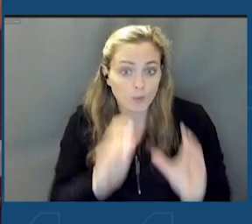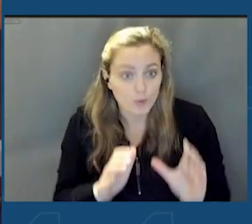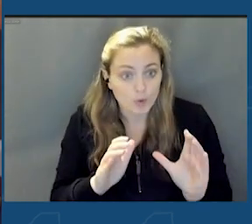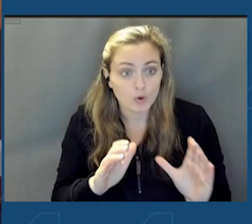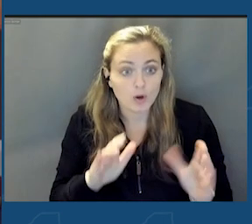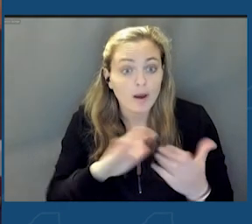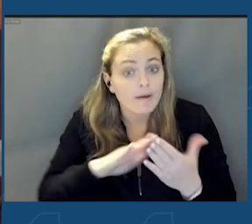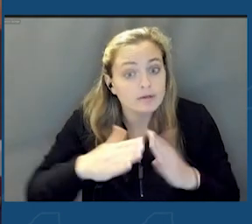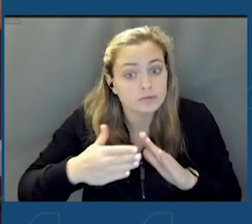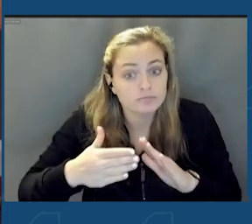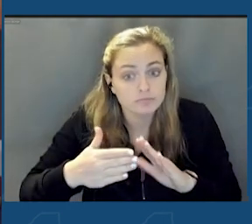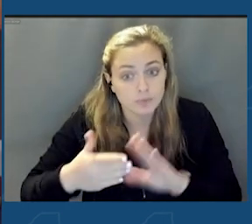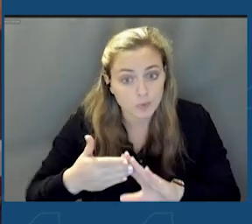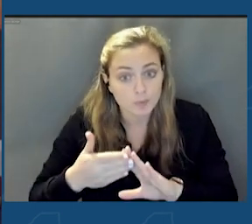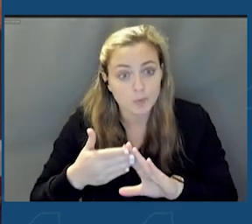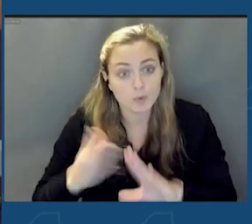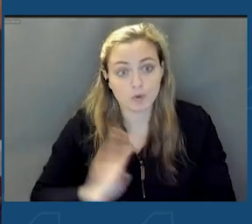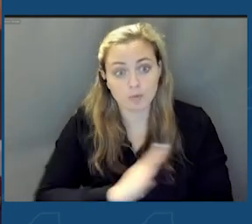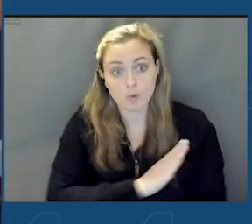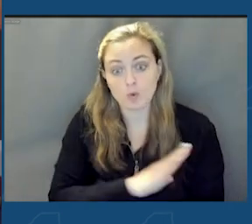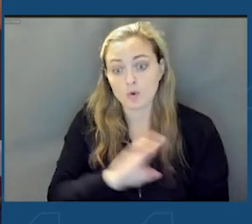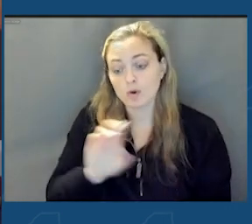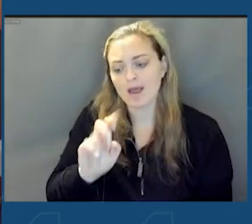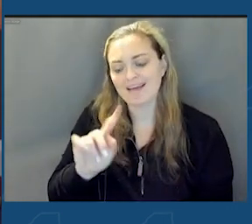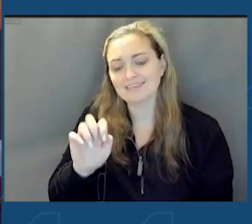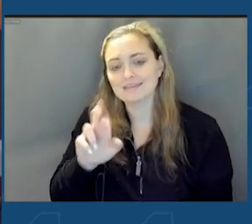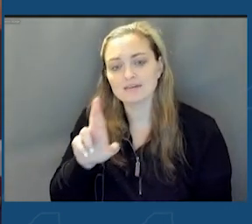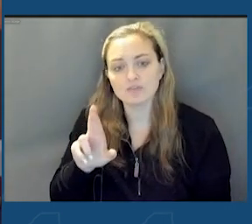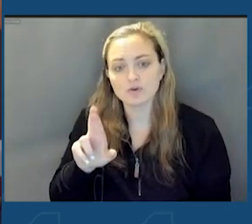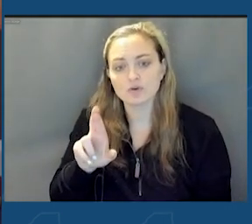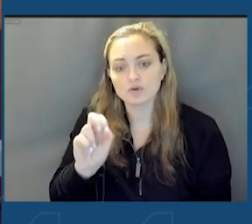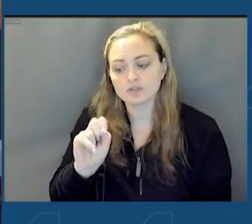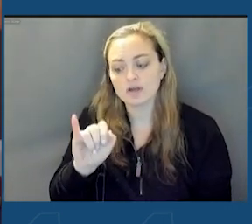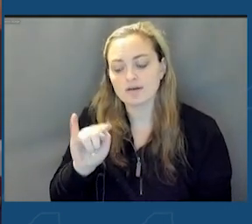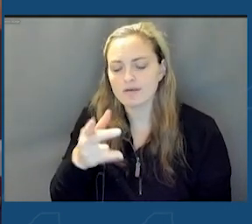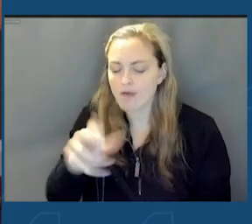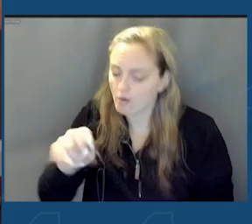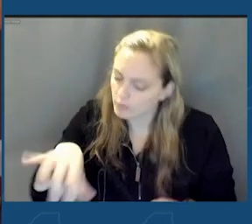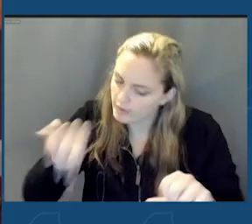These days, Xavier Santiago has taken up that mantle.